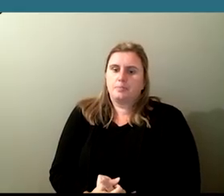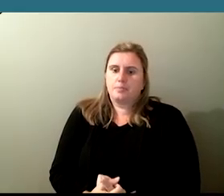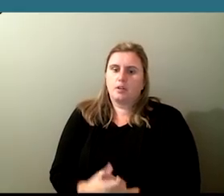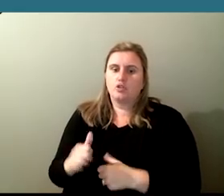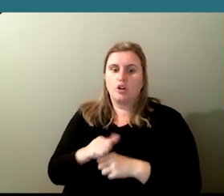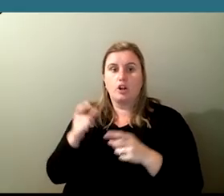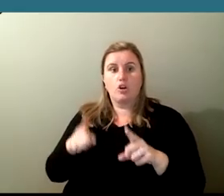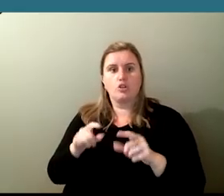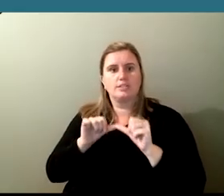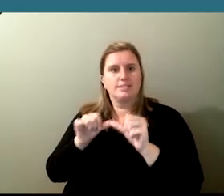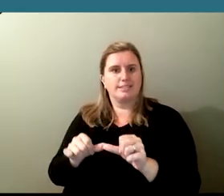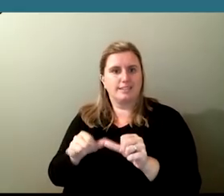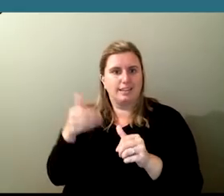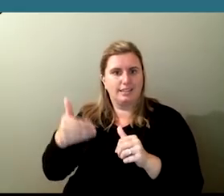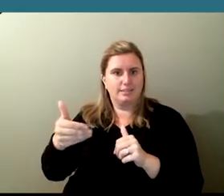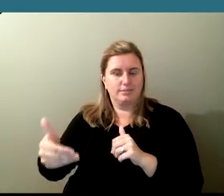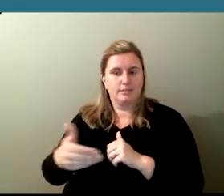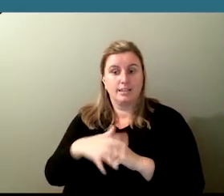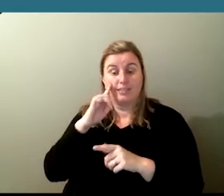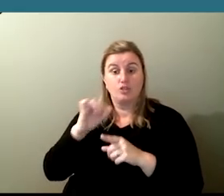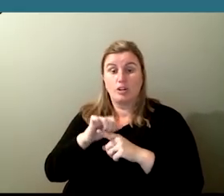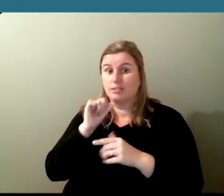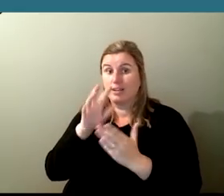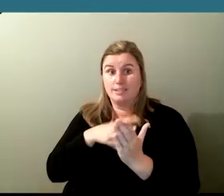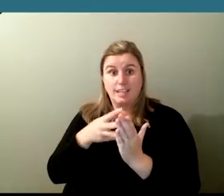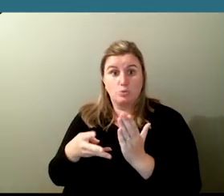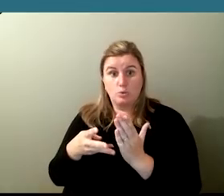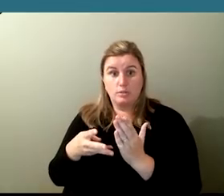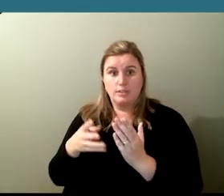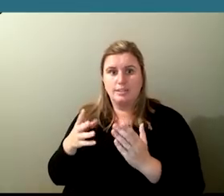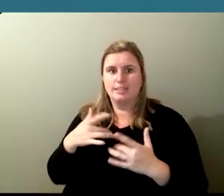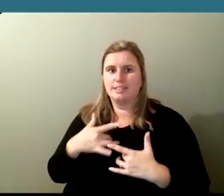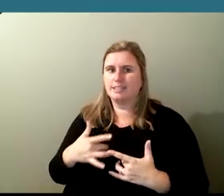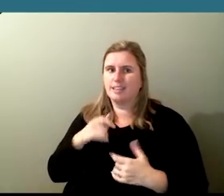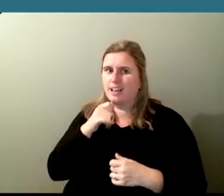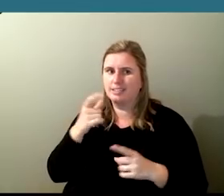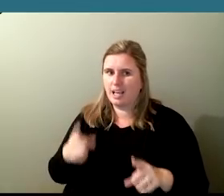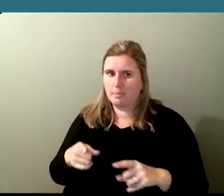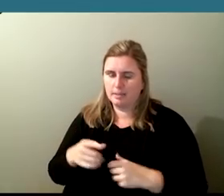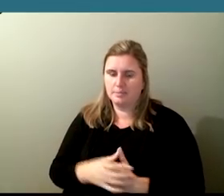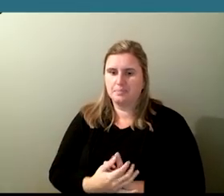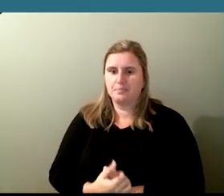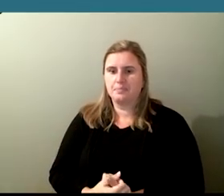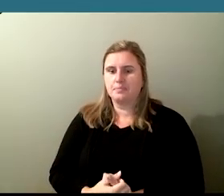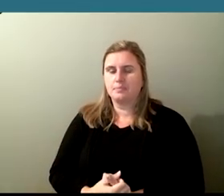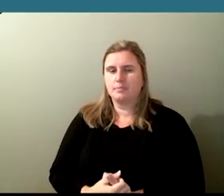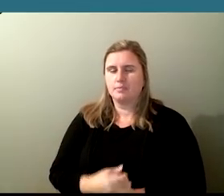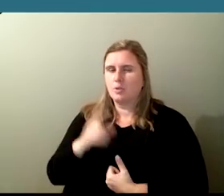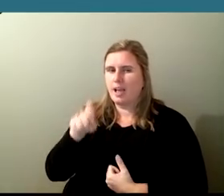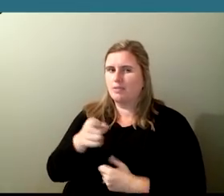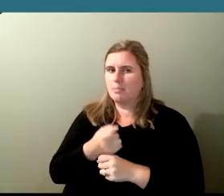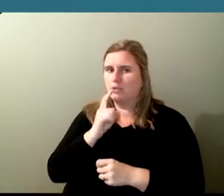a consistent basis. If training is not scheduled, it is unlikely to happen, you know? So you have to make sure